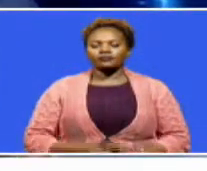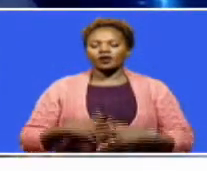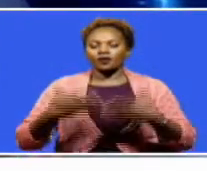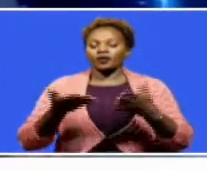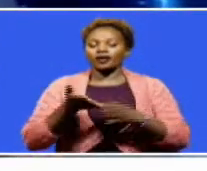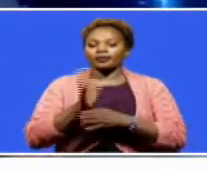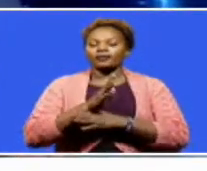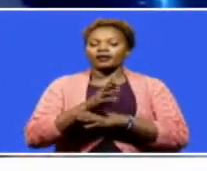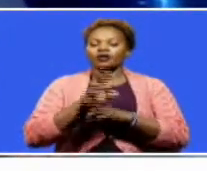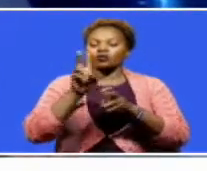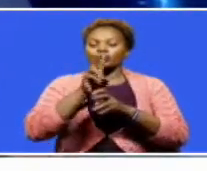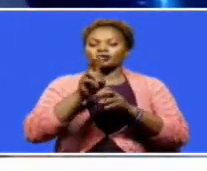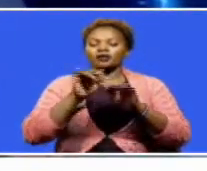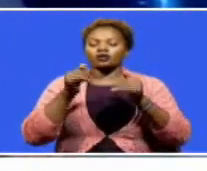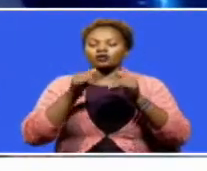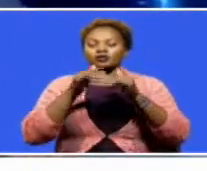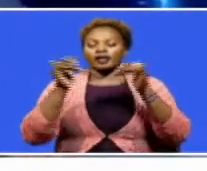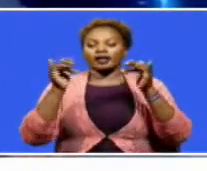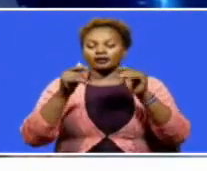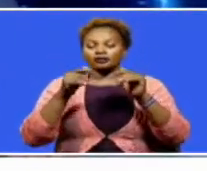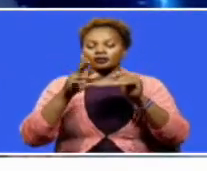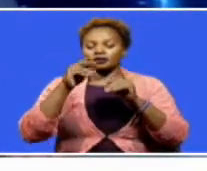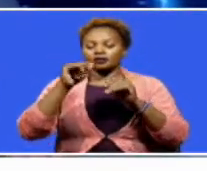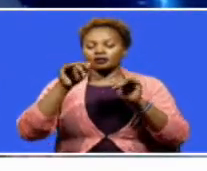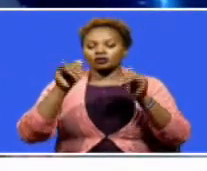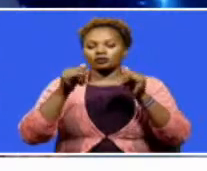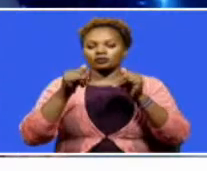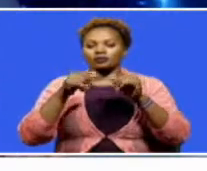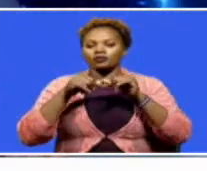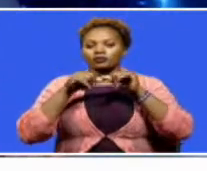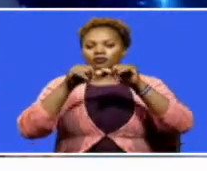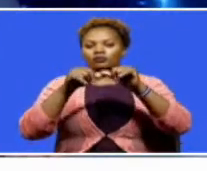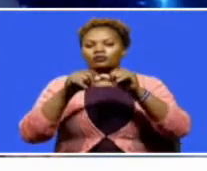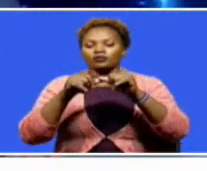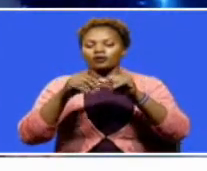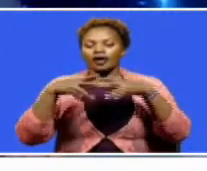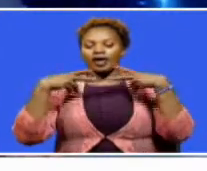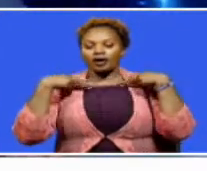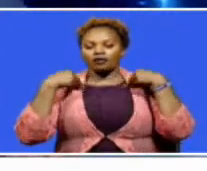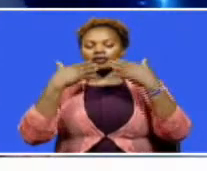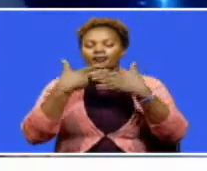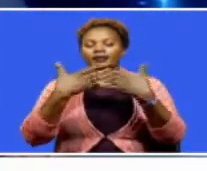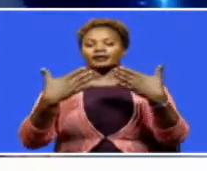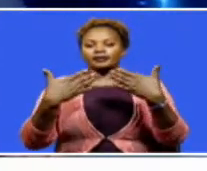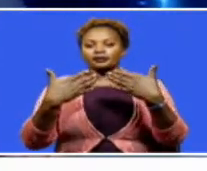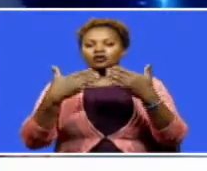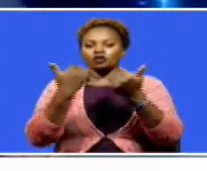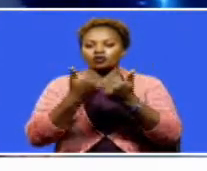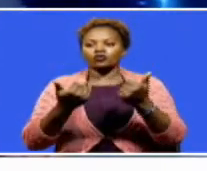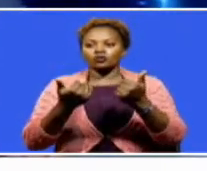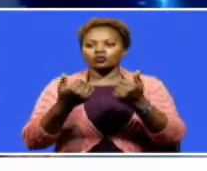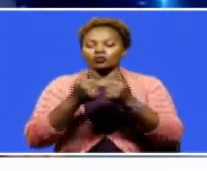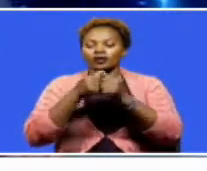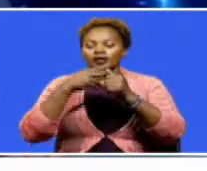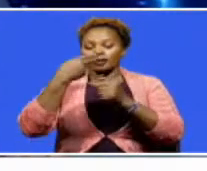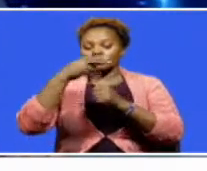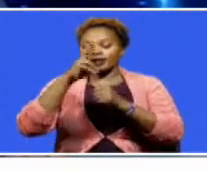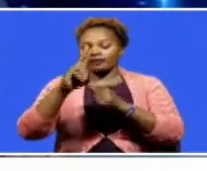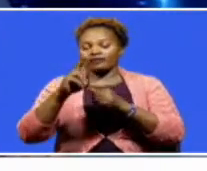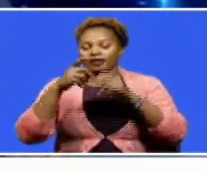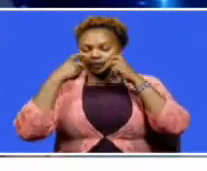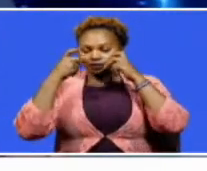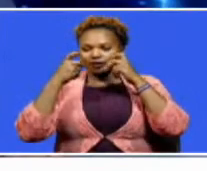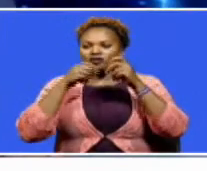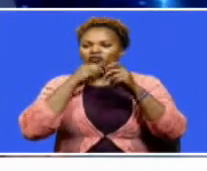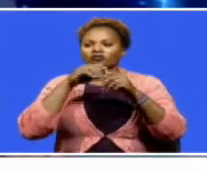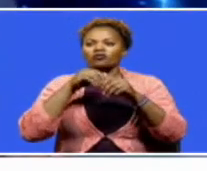Welcome back. You're still watching Newsline right here on KTN News. Let's move on now to health matters. Children living with HIV will no longer